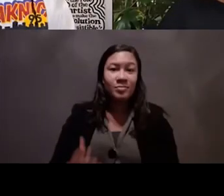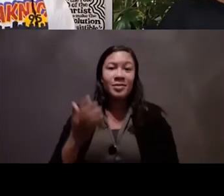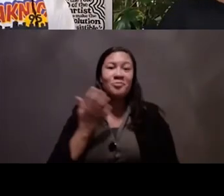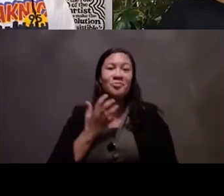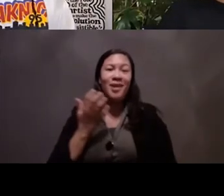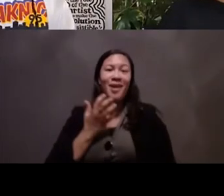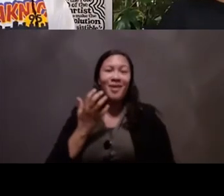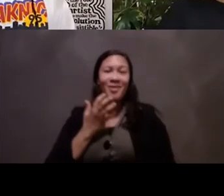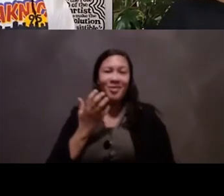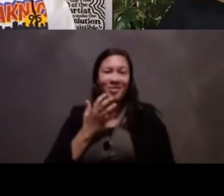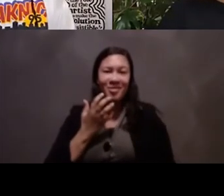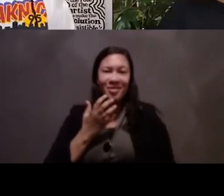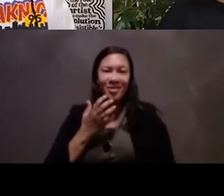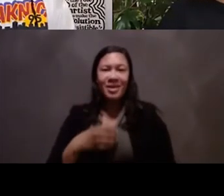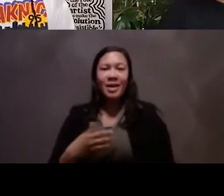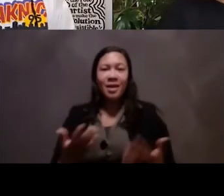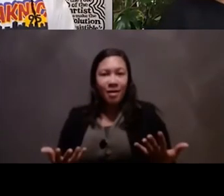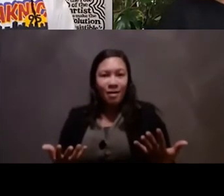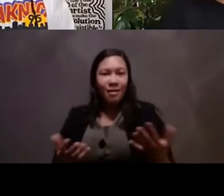Yeah, I